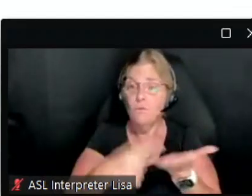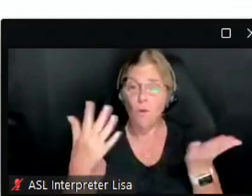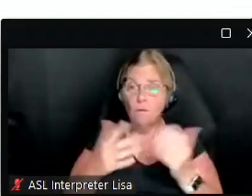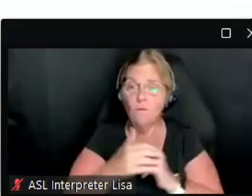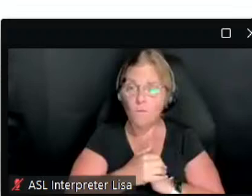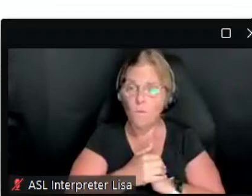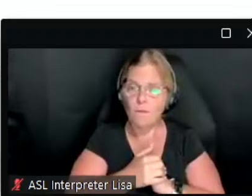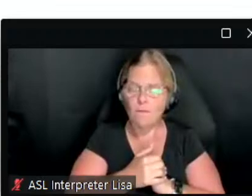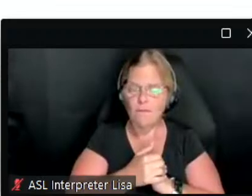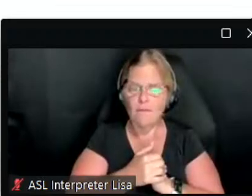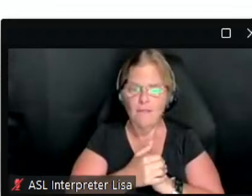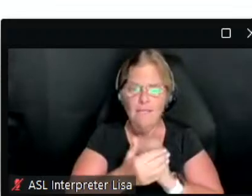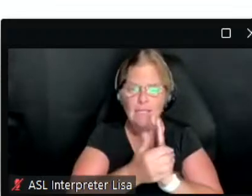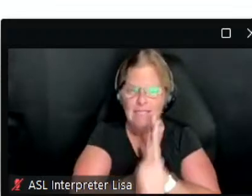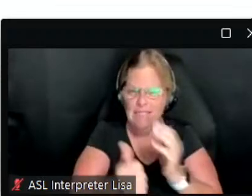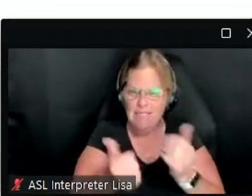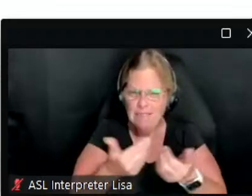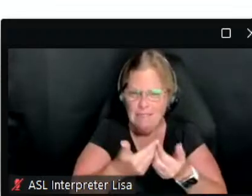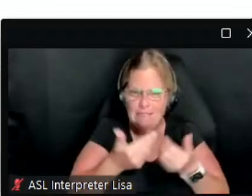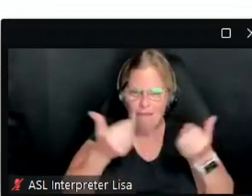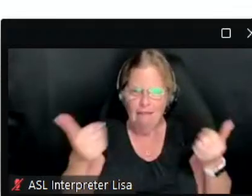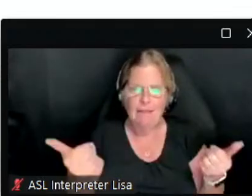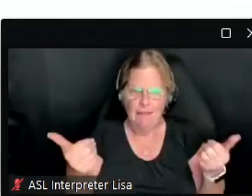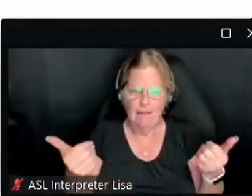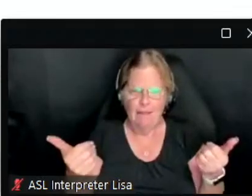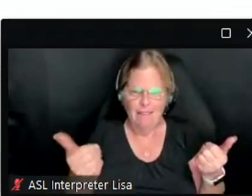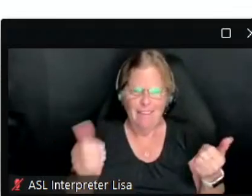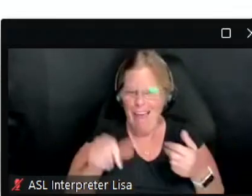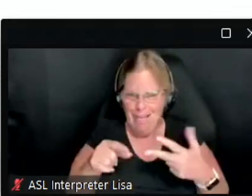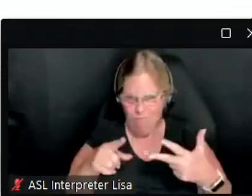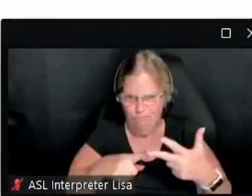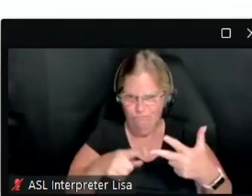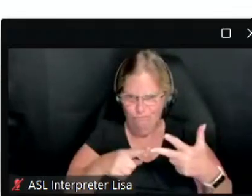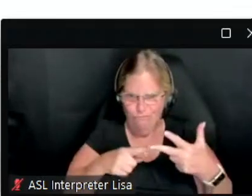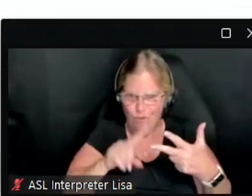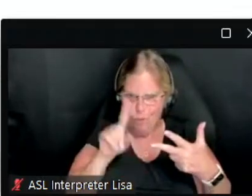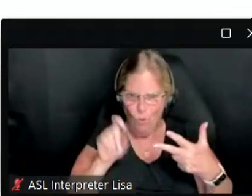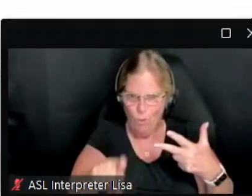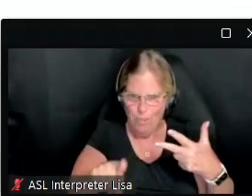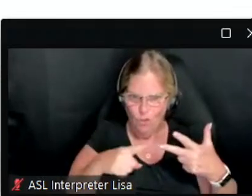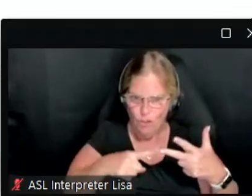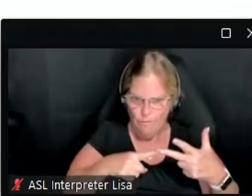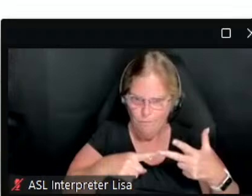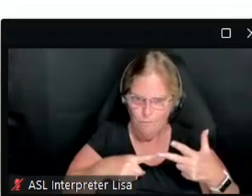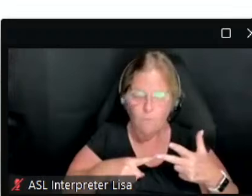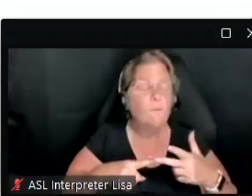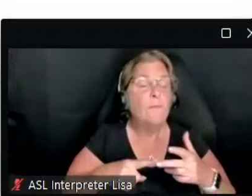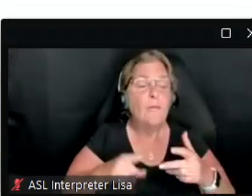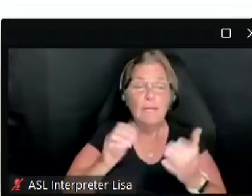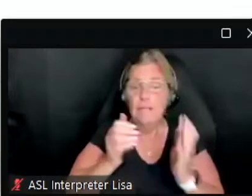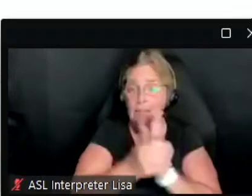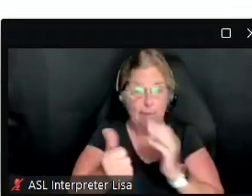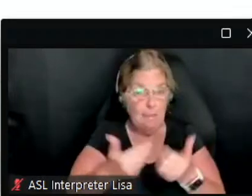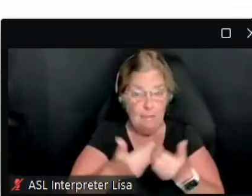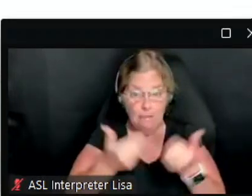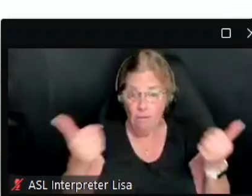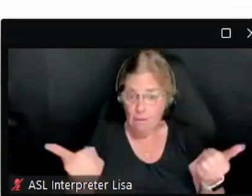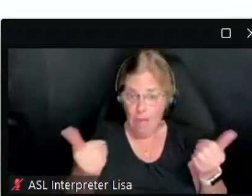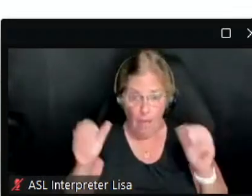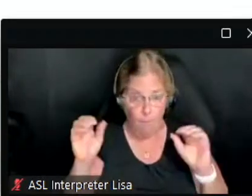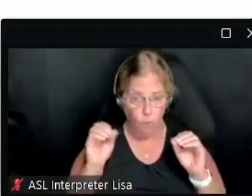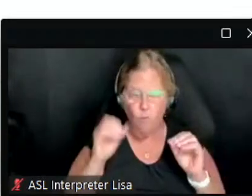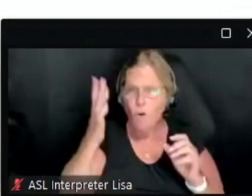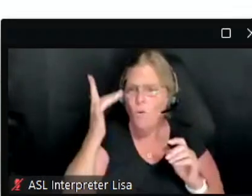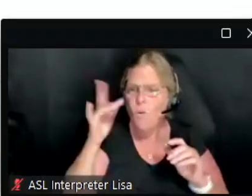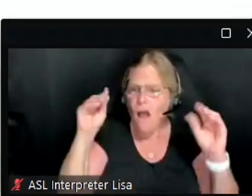gap in the last bullet, because that, or if there isn't a skill gap, why are teachers leaving the profession in